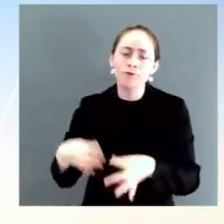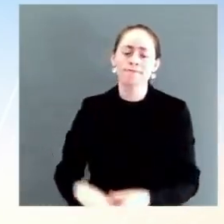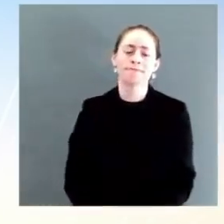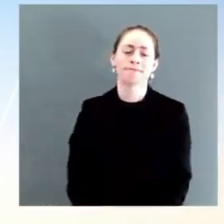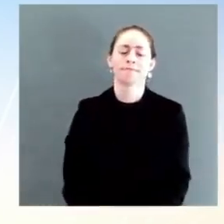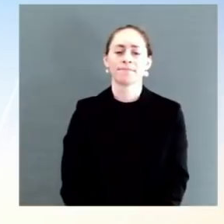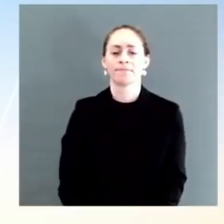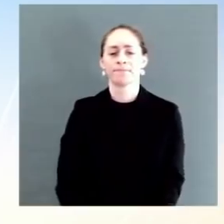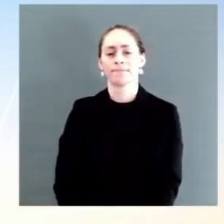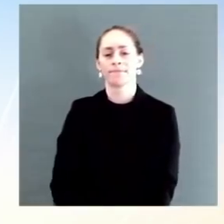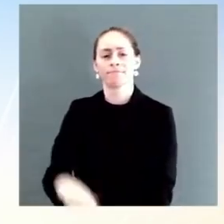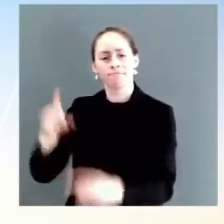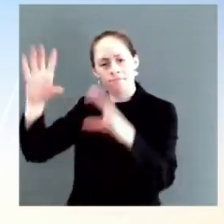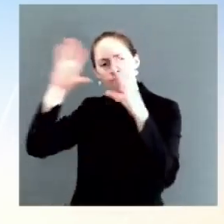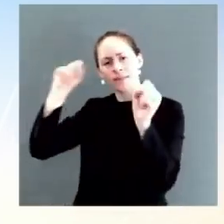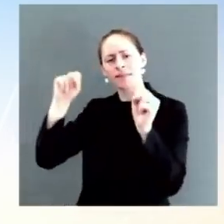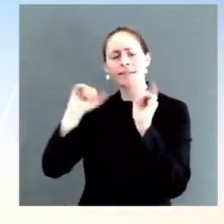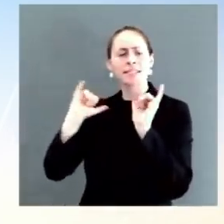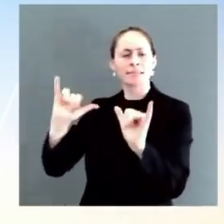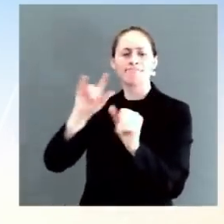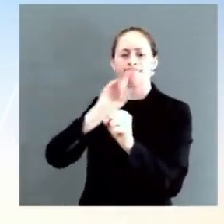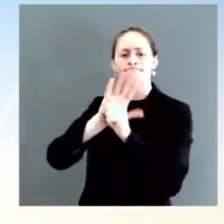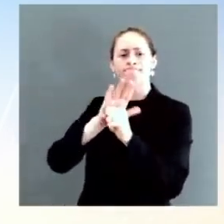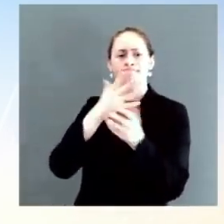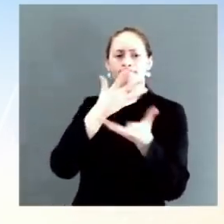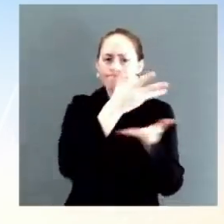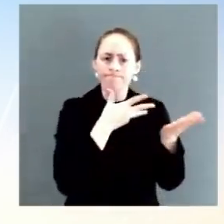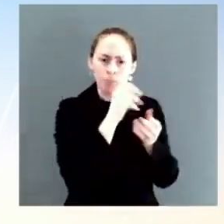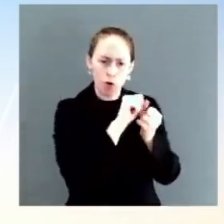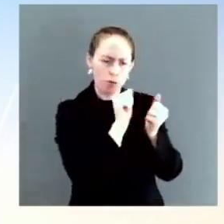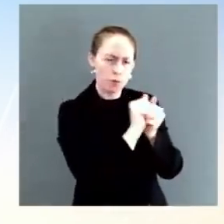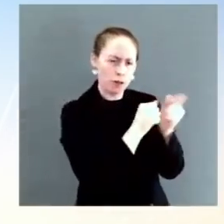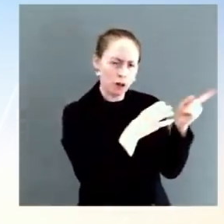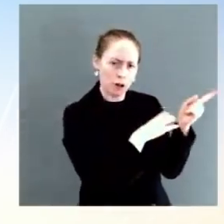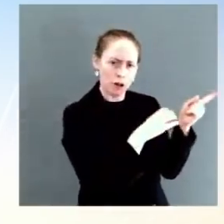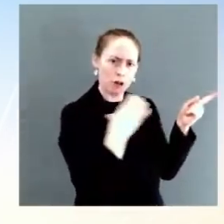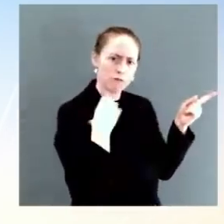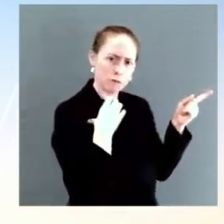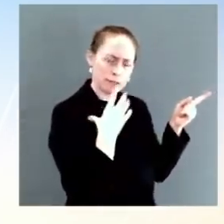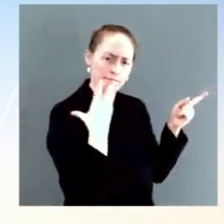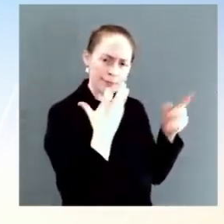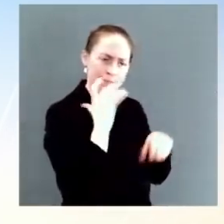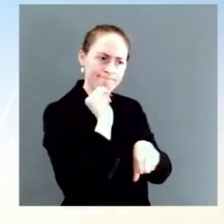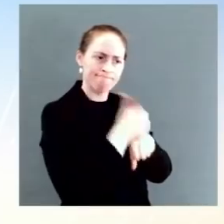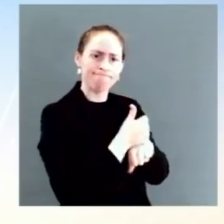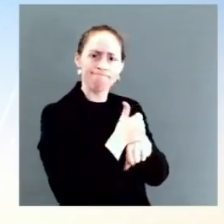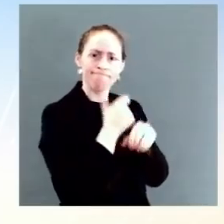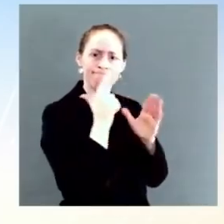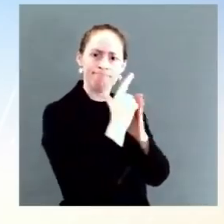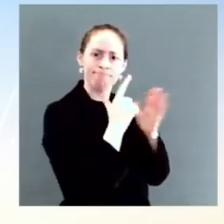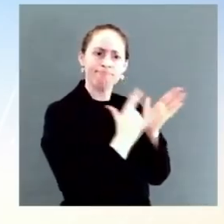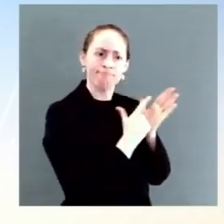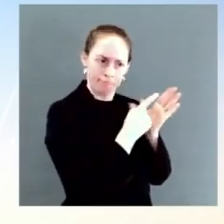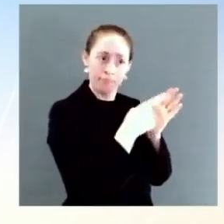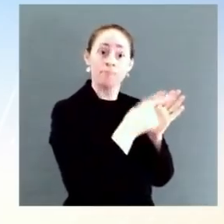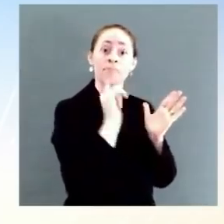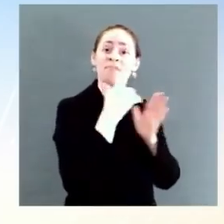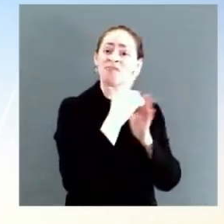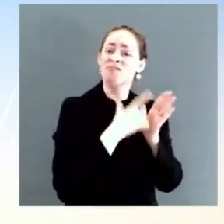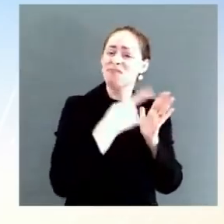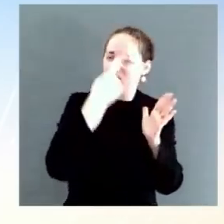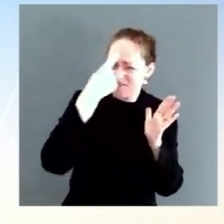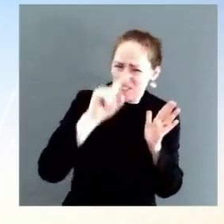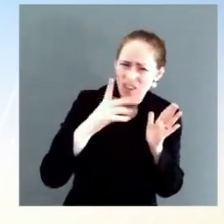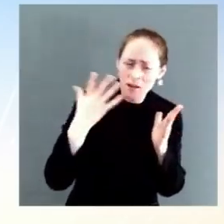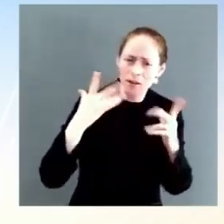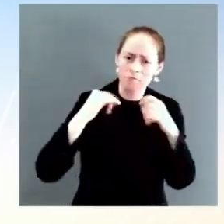to safe and legal abortion as protected by Roe and subsequent Supreme Court precedent. He's announced his strong support for passage of